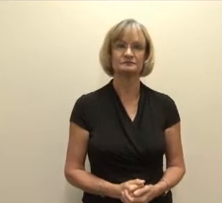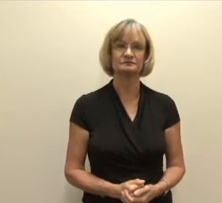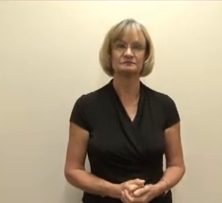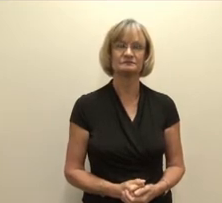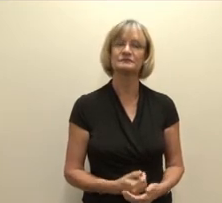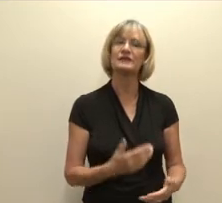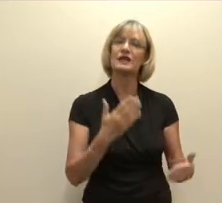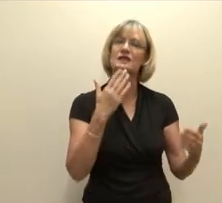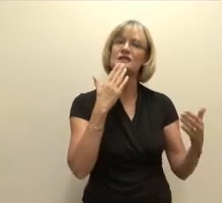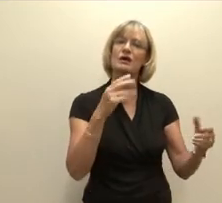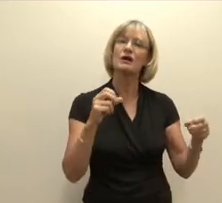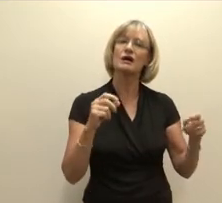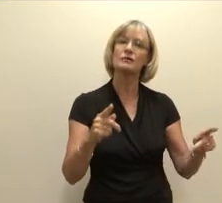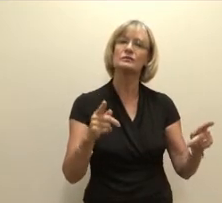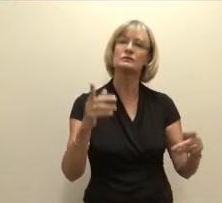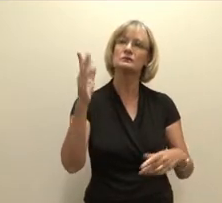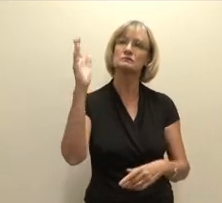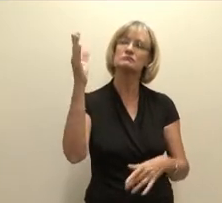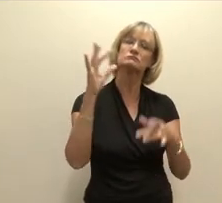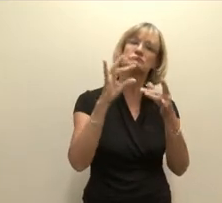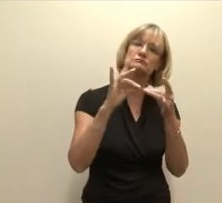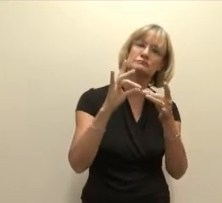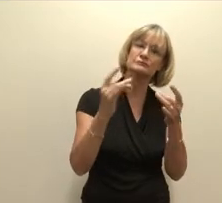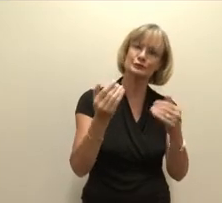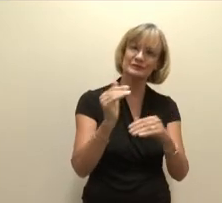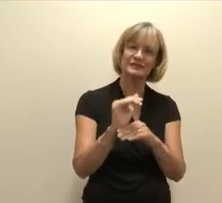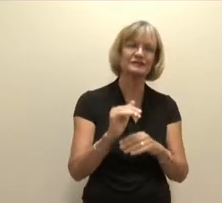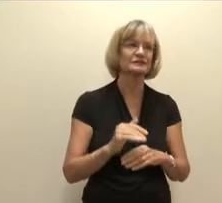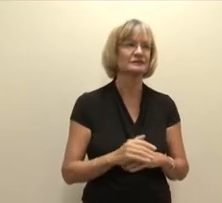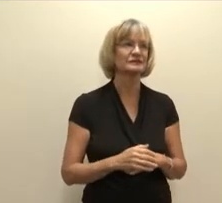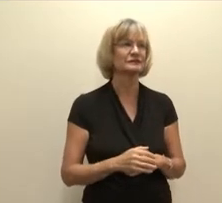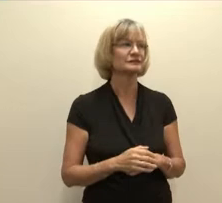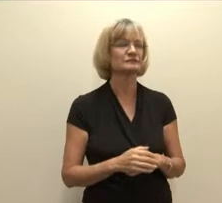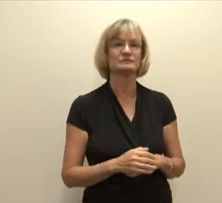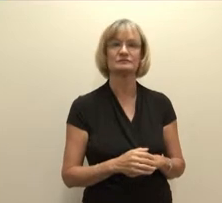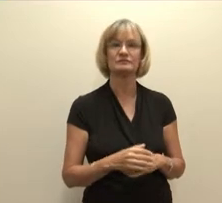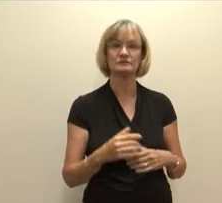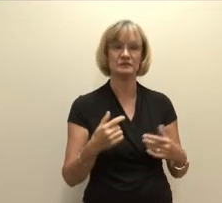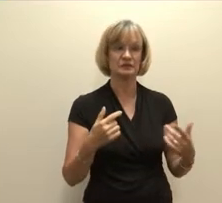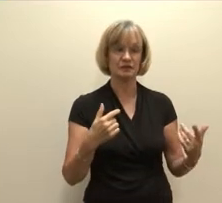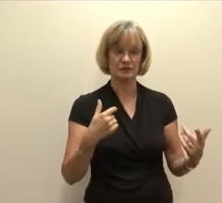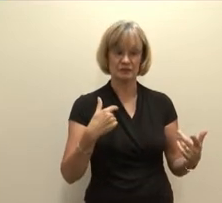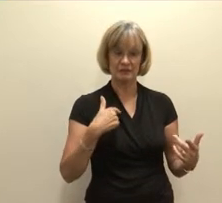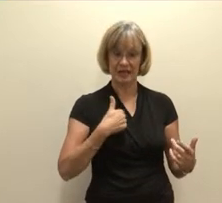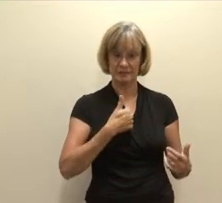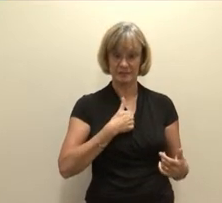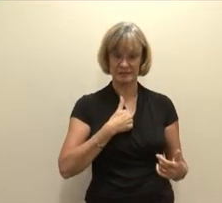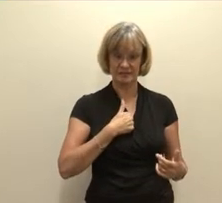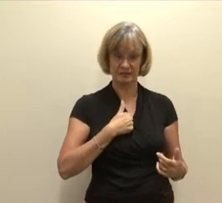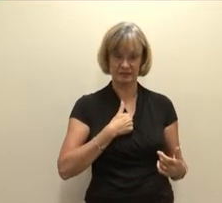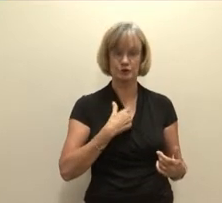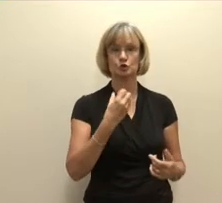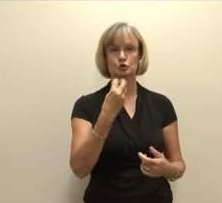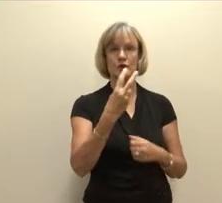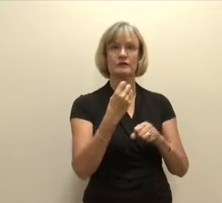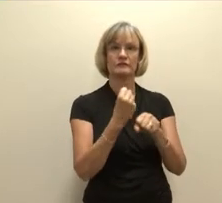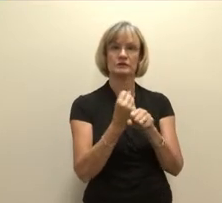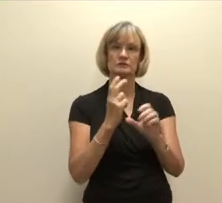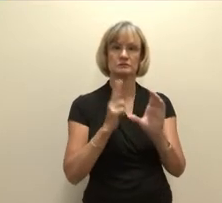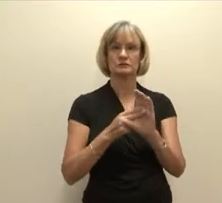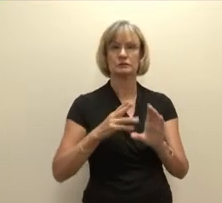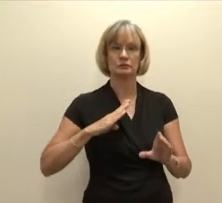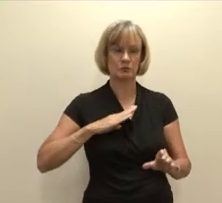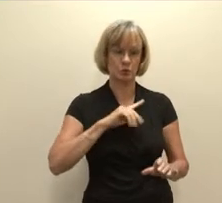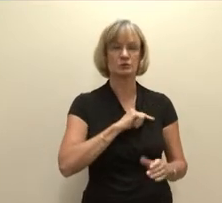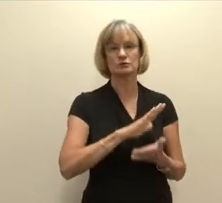Thank you for the opportunity to speak to you tonight. Having spent 12 years on a school board myself, I know the work that you